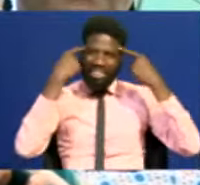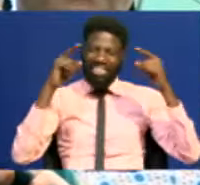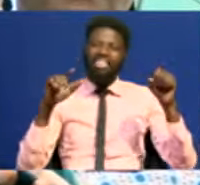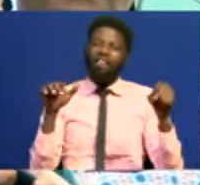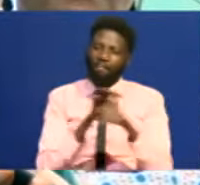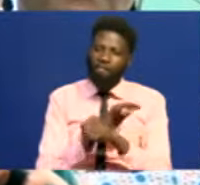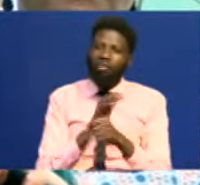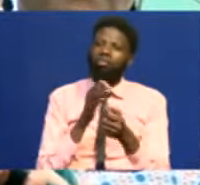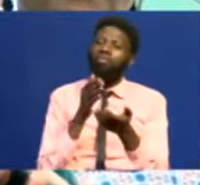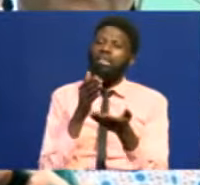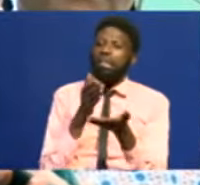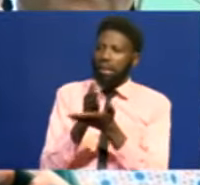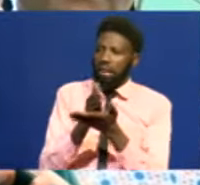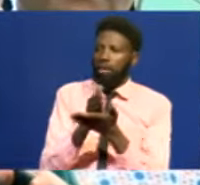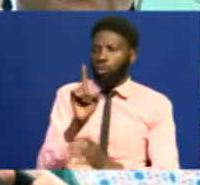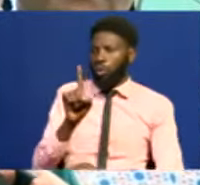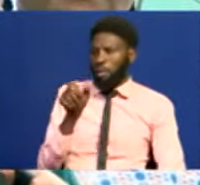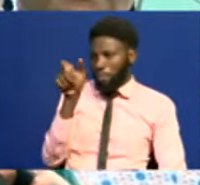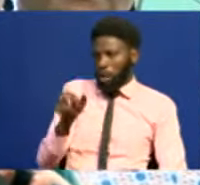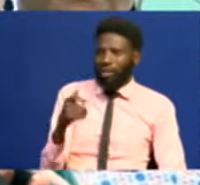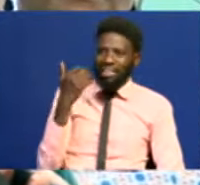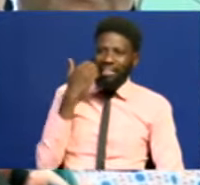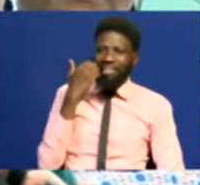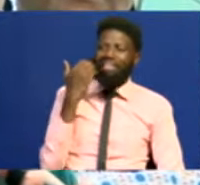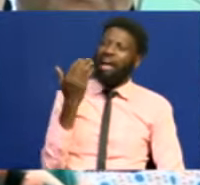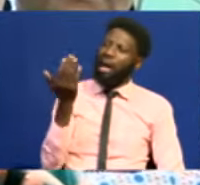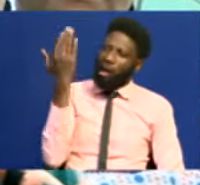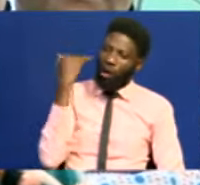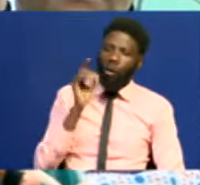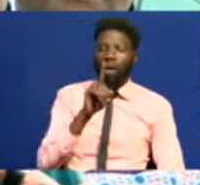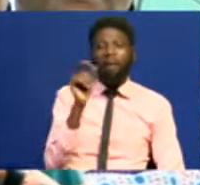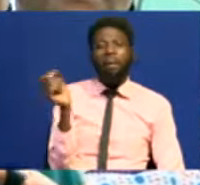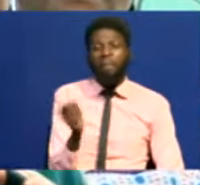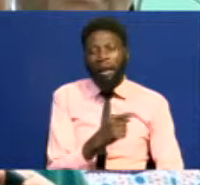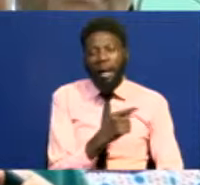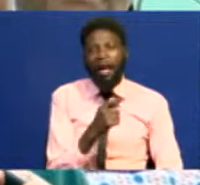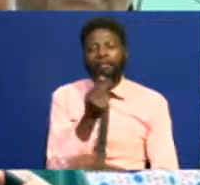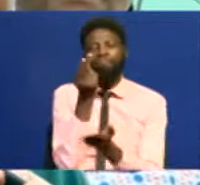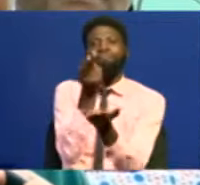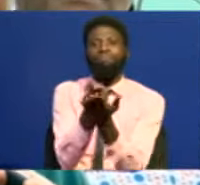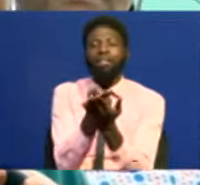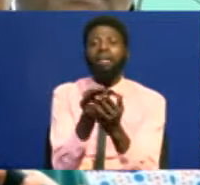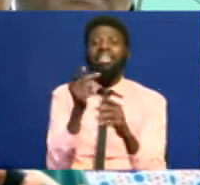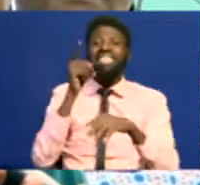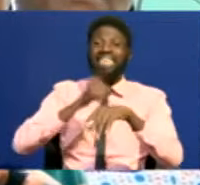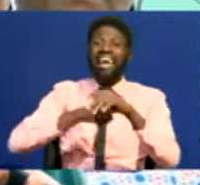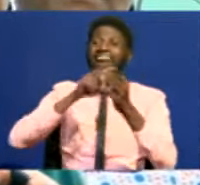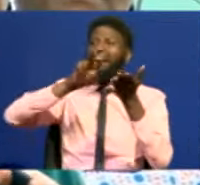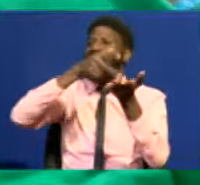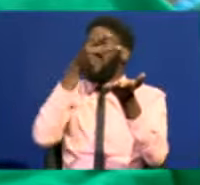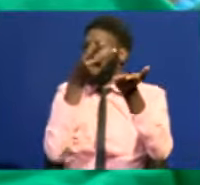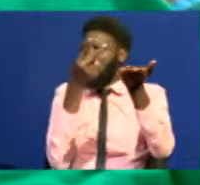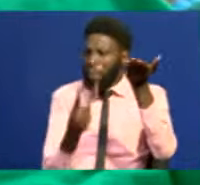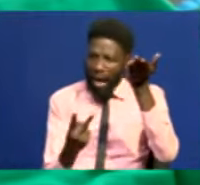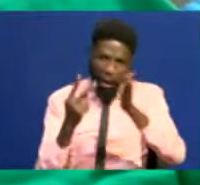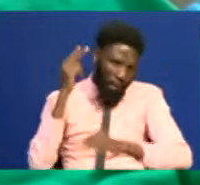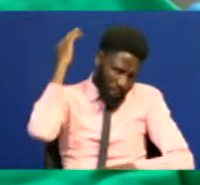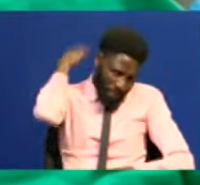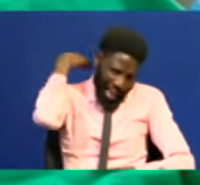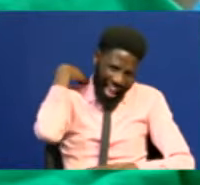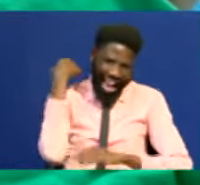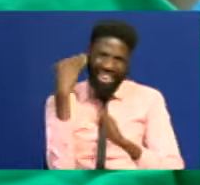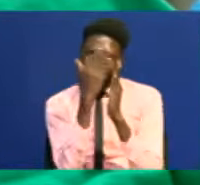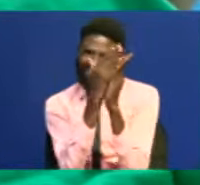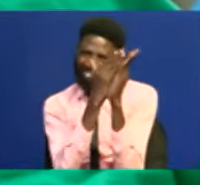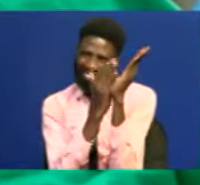admitted about 1 month ago with a history of a fall from a height where he sustains spinal cord injury. Yesterday, we were